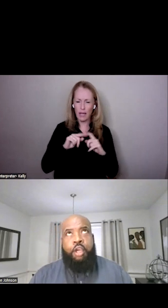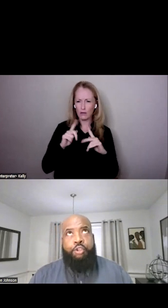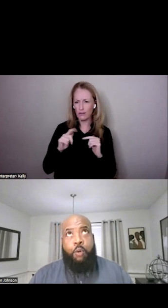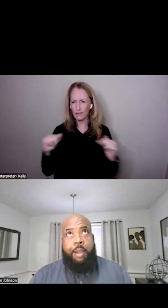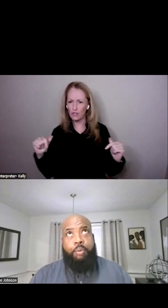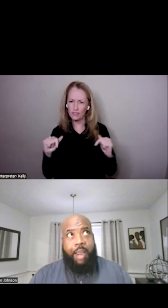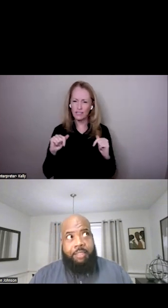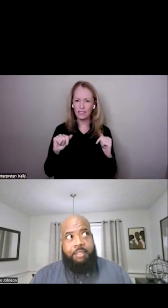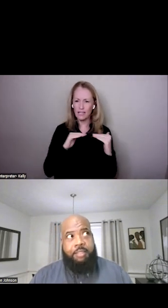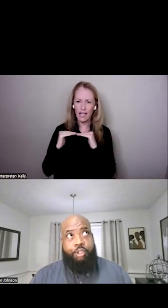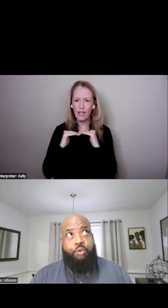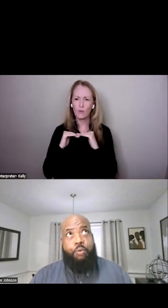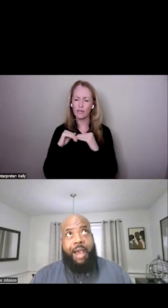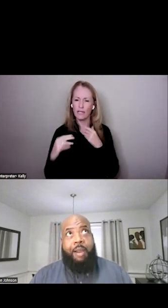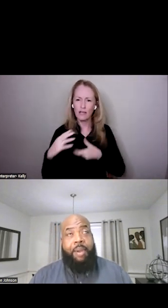at do our